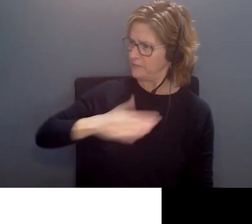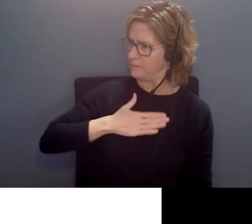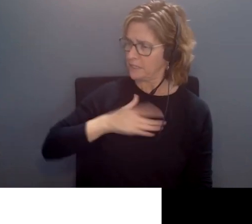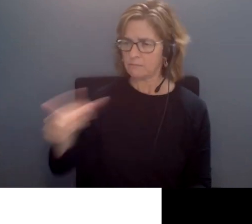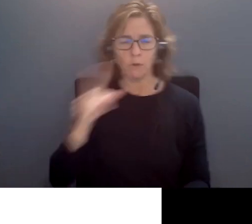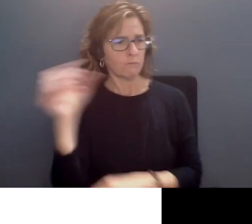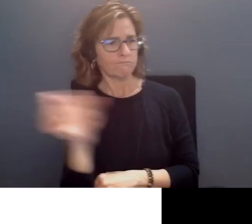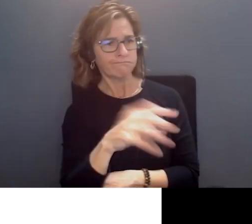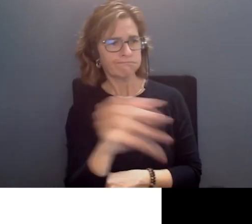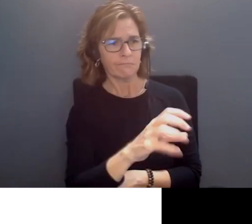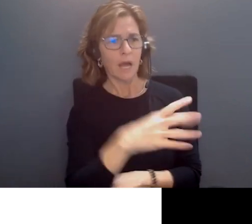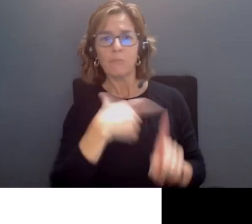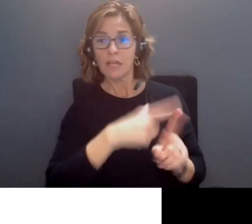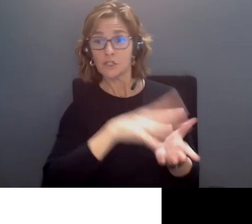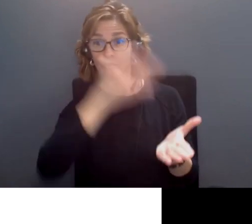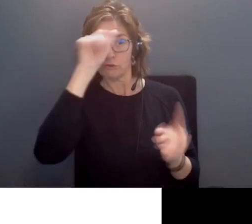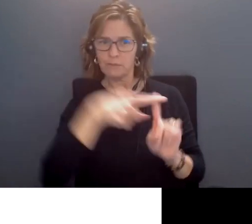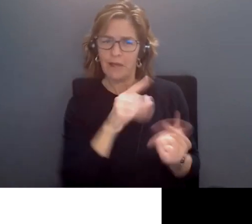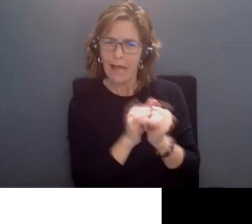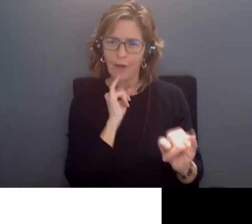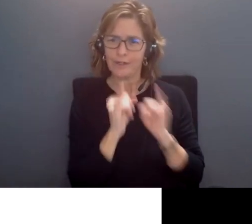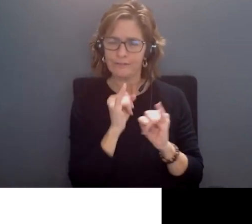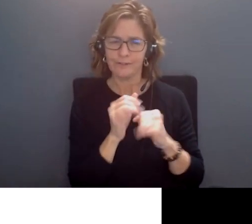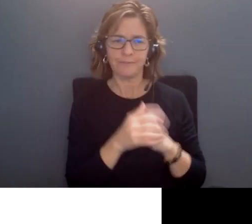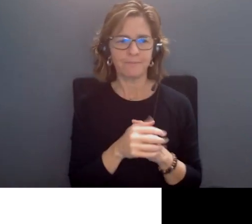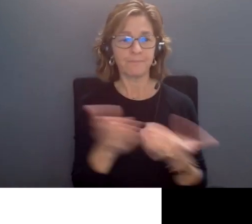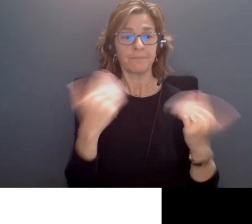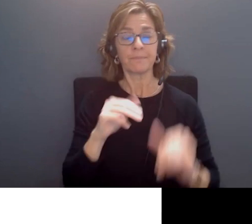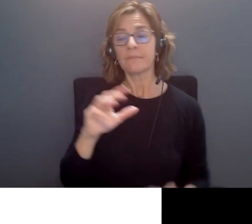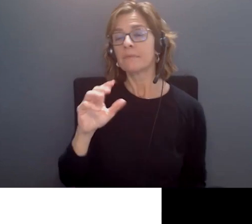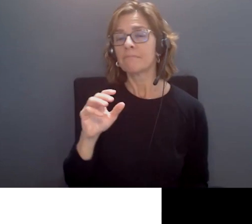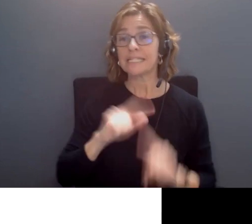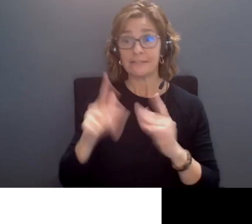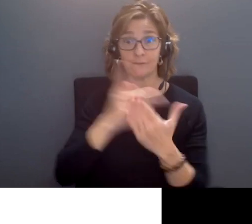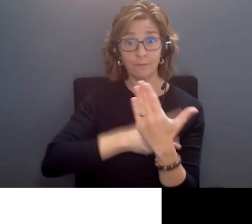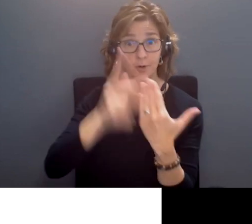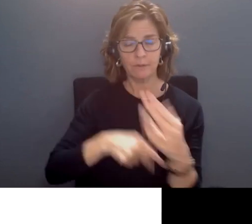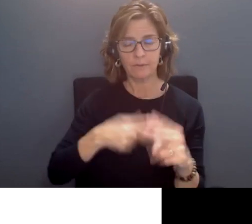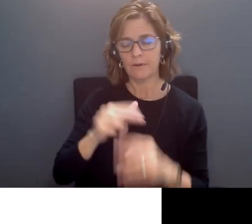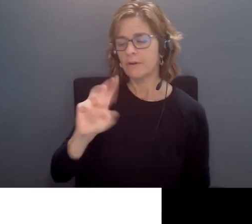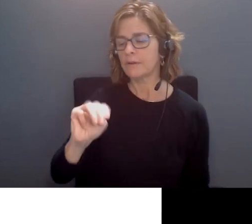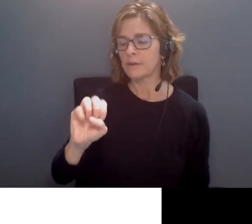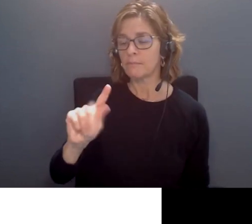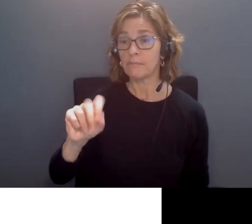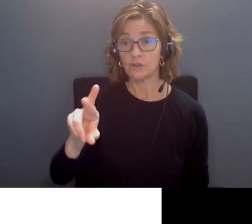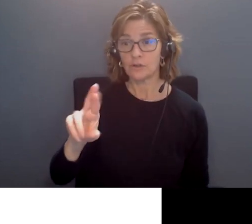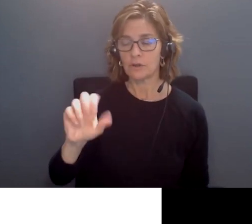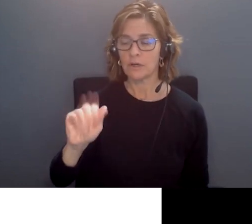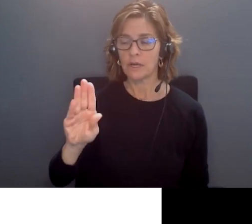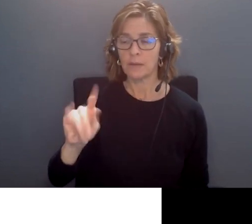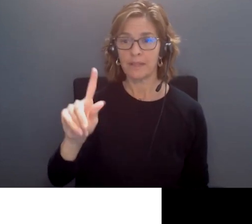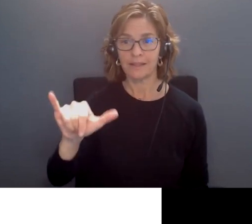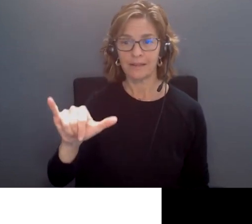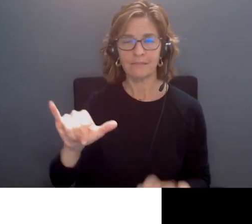Of course, mentorability is another great strategy. It provides short-term mentorship opportunities. It can be an excellent way